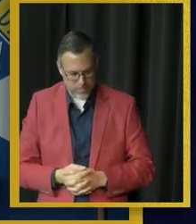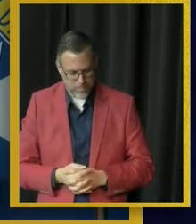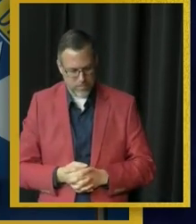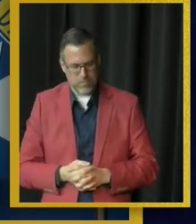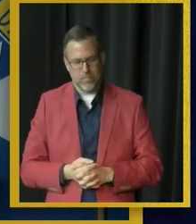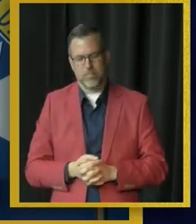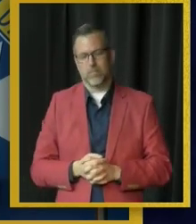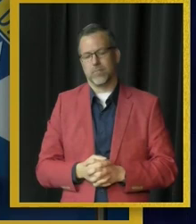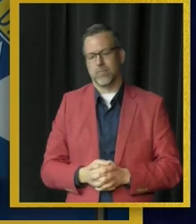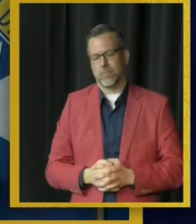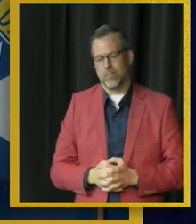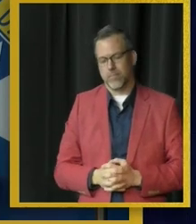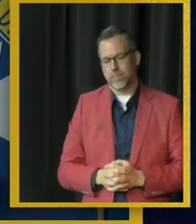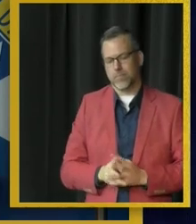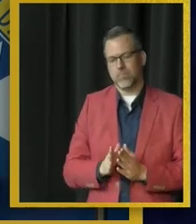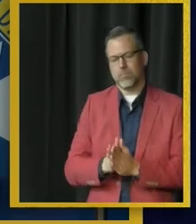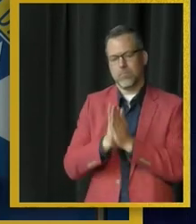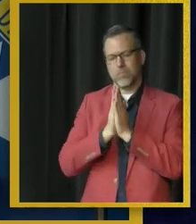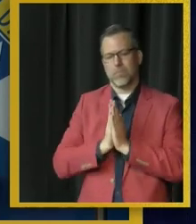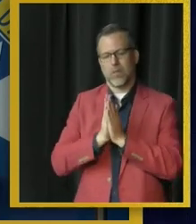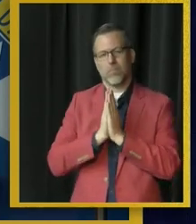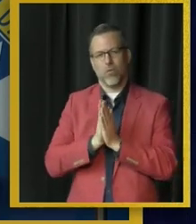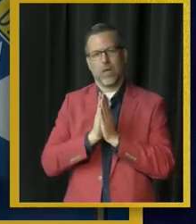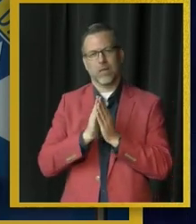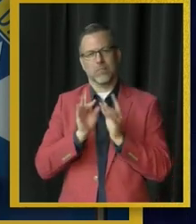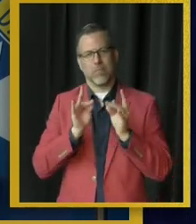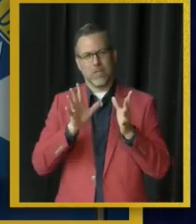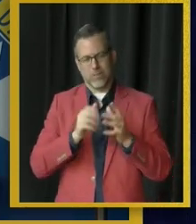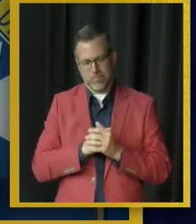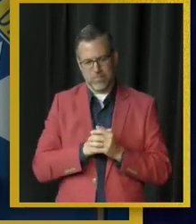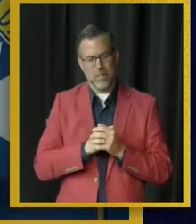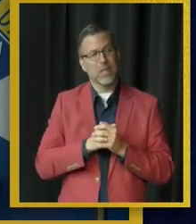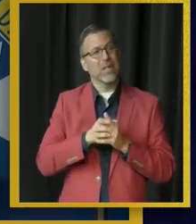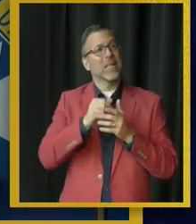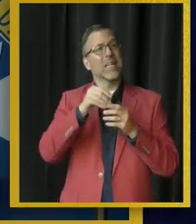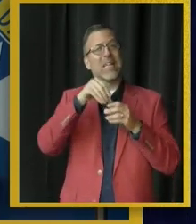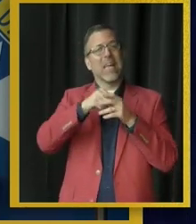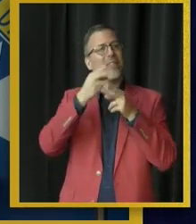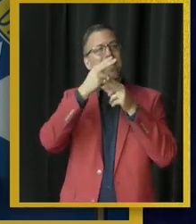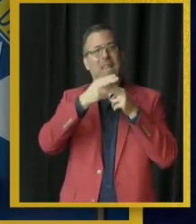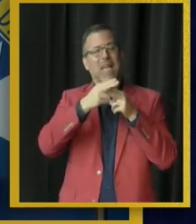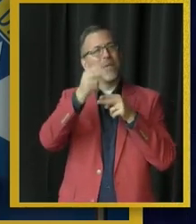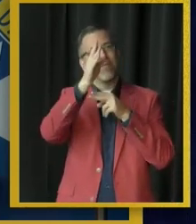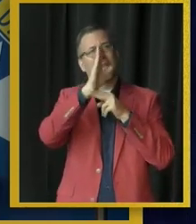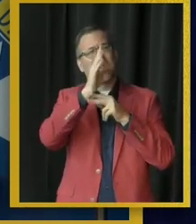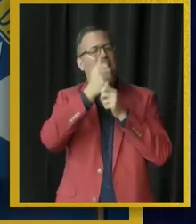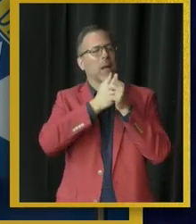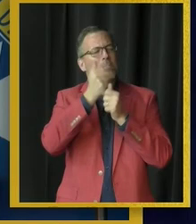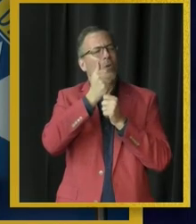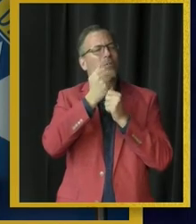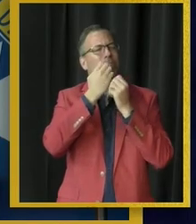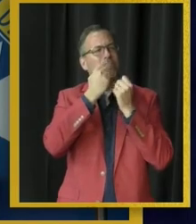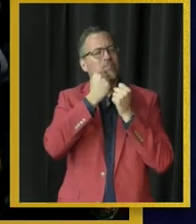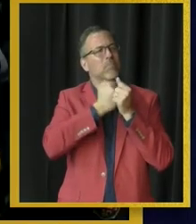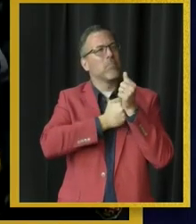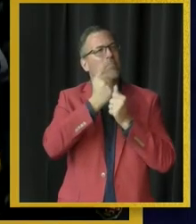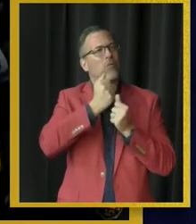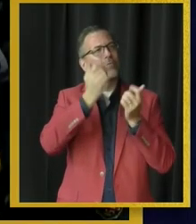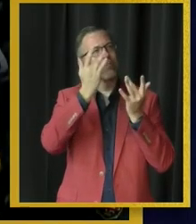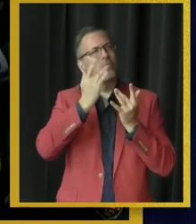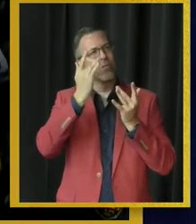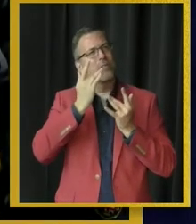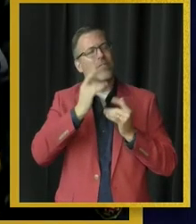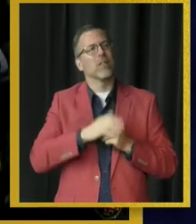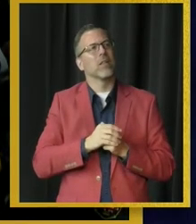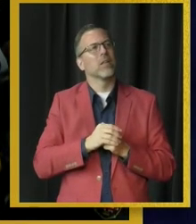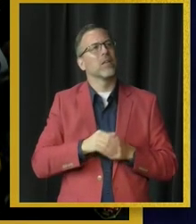Bismillahir Rahmanir Rahim. In the name of God, the most gracious, the most merciful. Dear